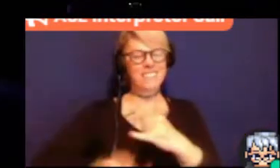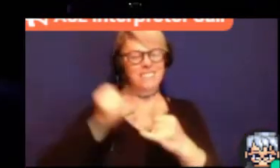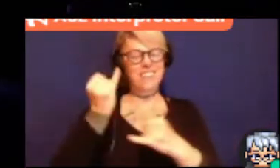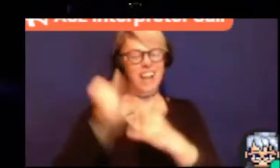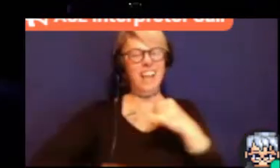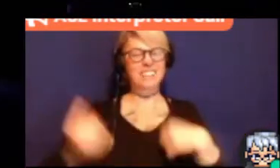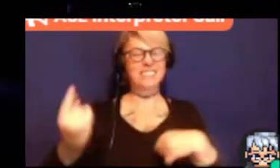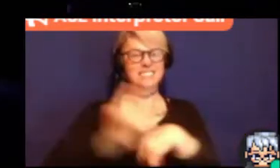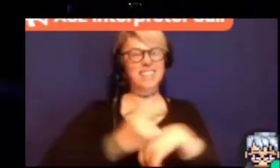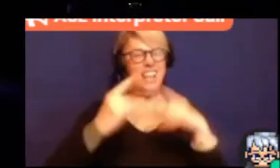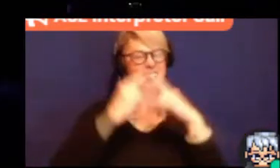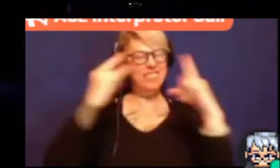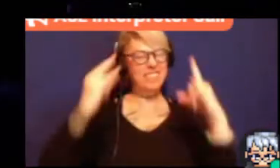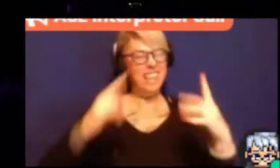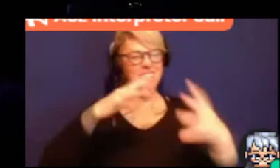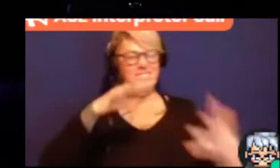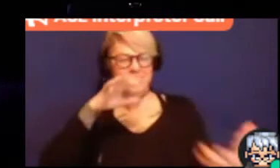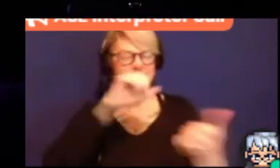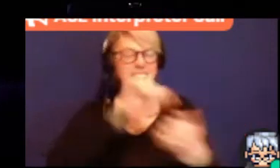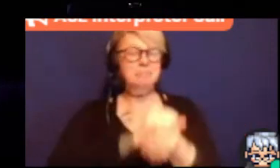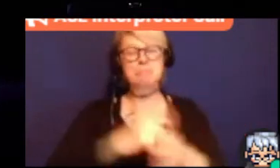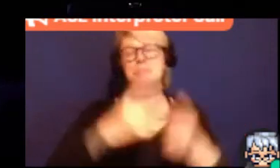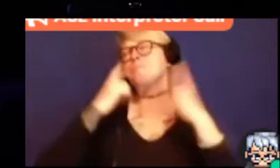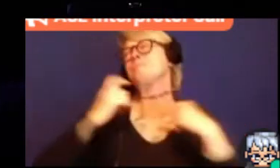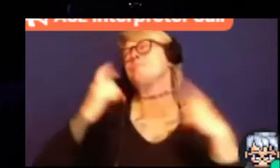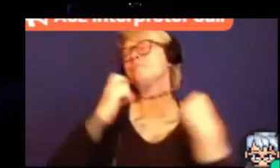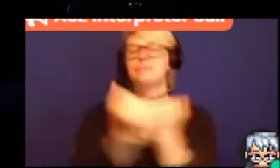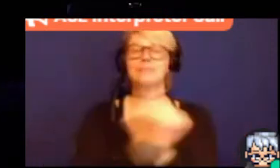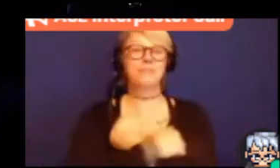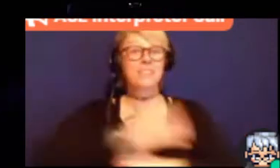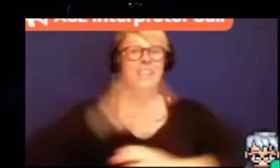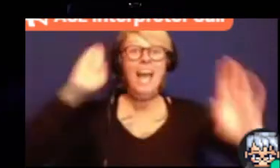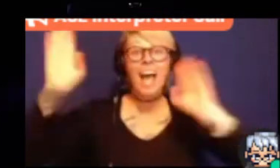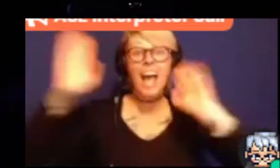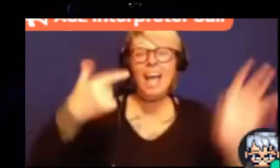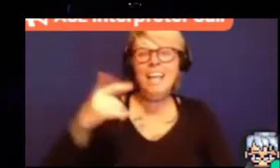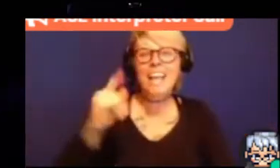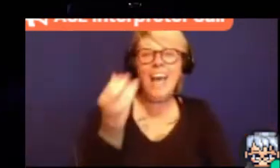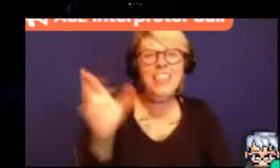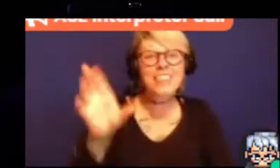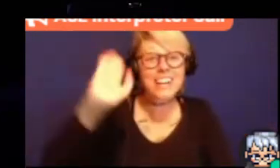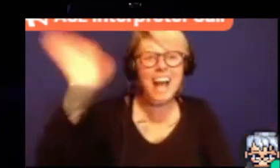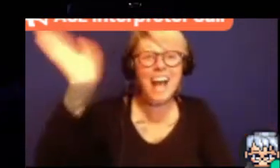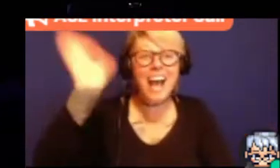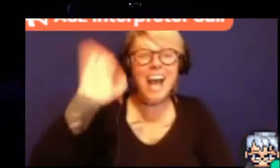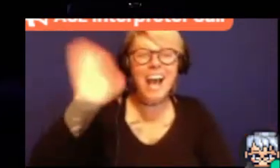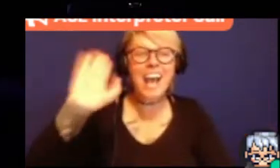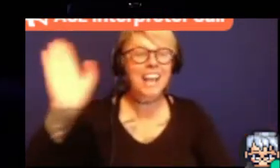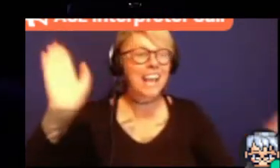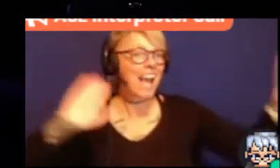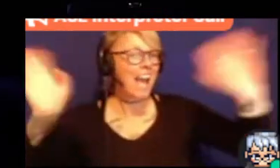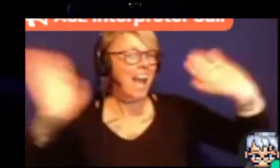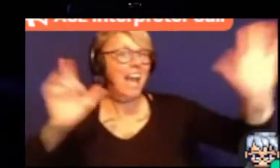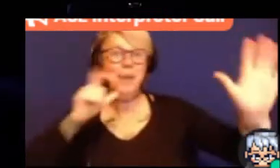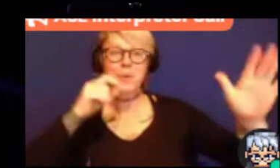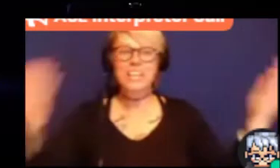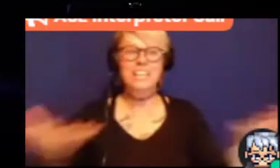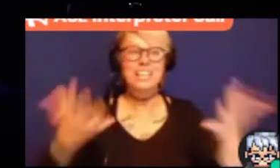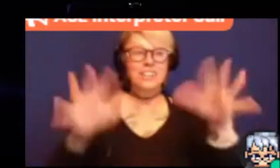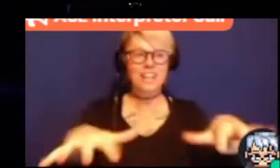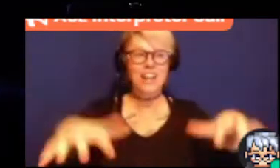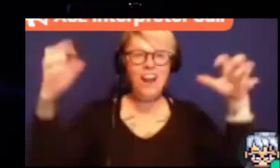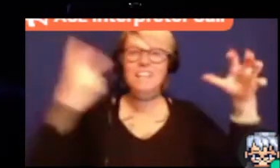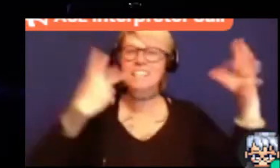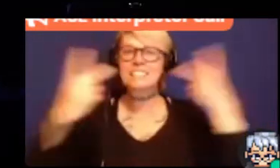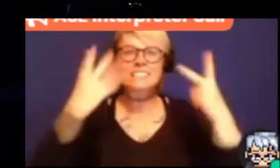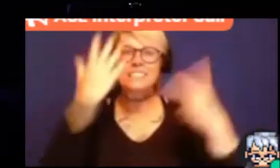cry and hug. Hi to everyone at home on Gather. Everyone say hi to Gather. Hi, Gather. Hi to everyone here in the audience. I see so many past